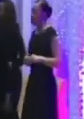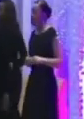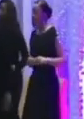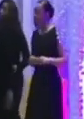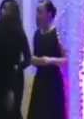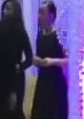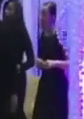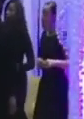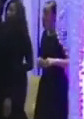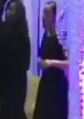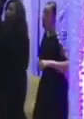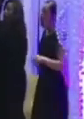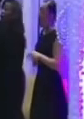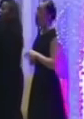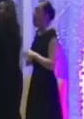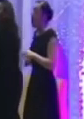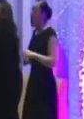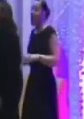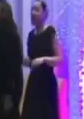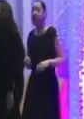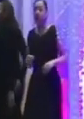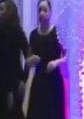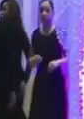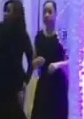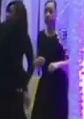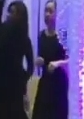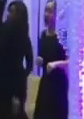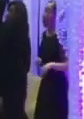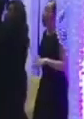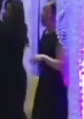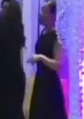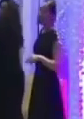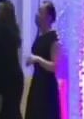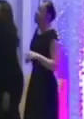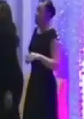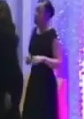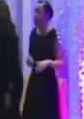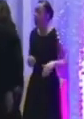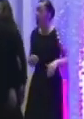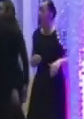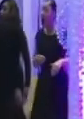walked, when Jesus washed,